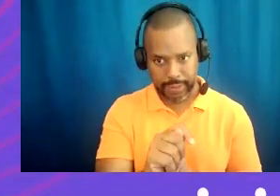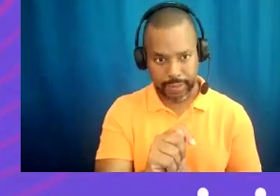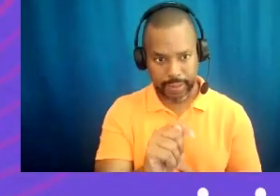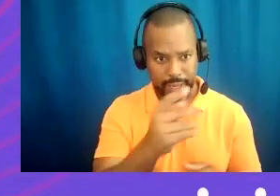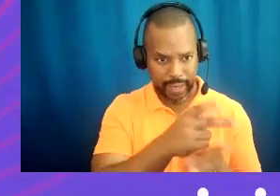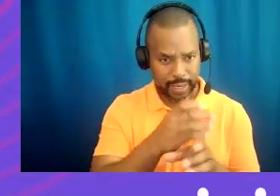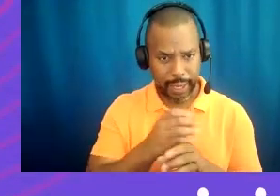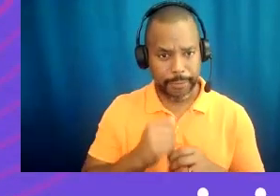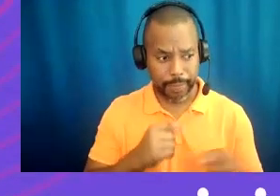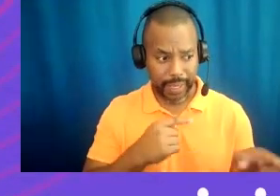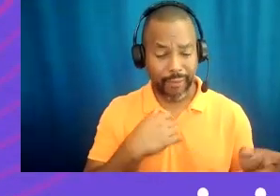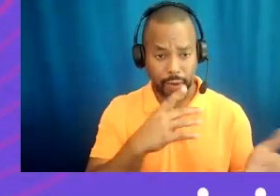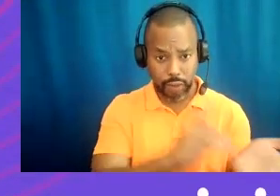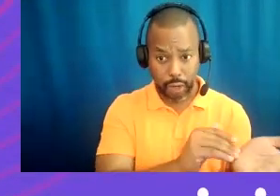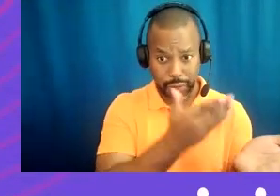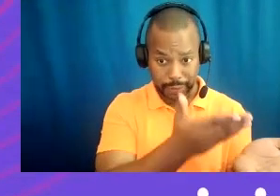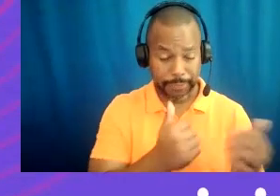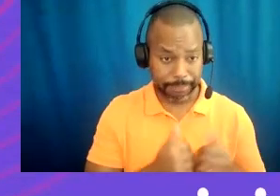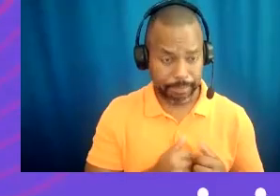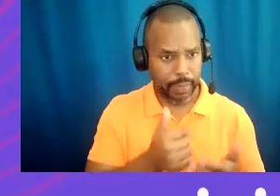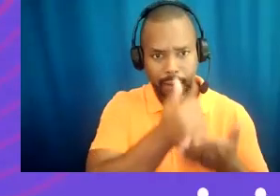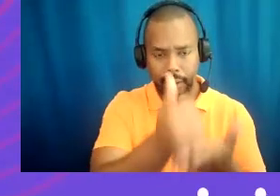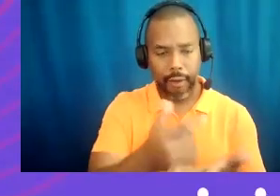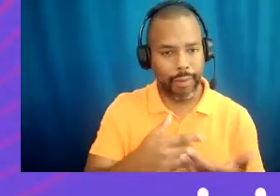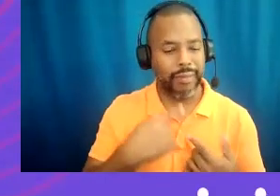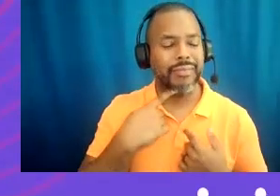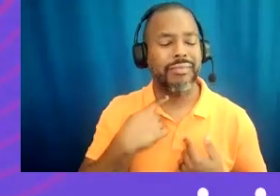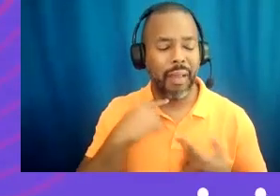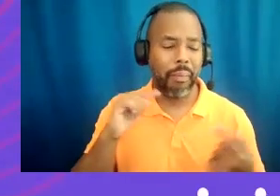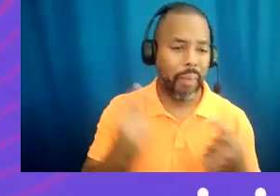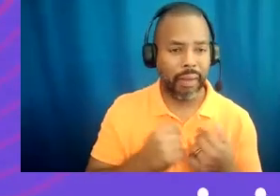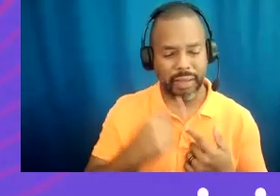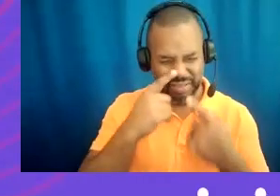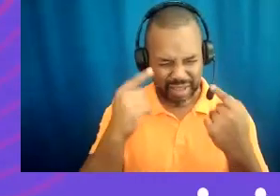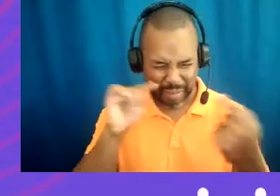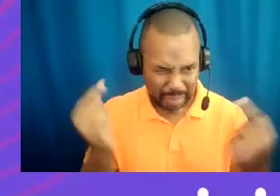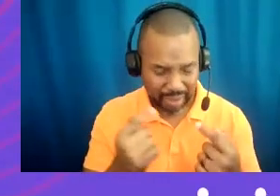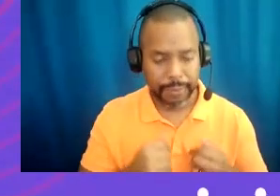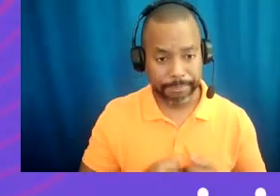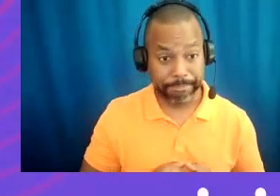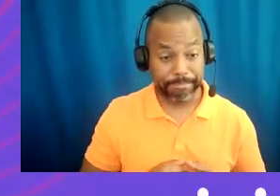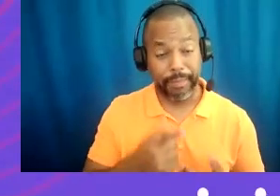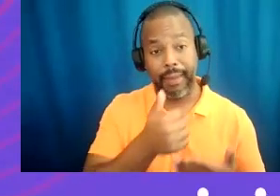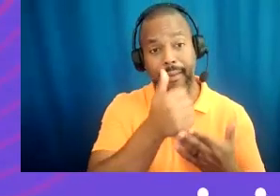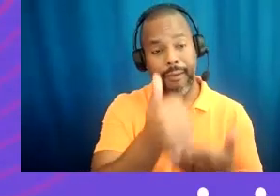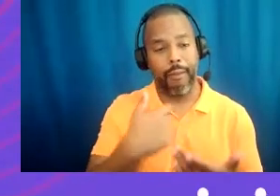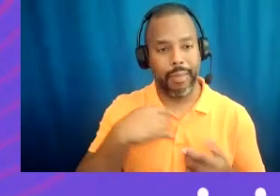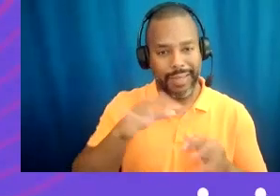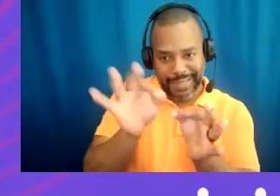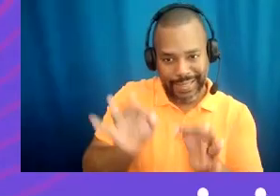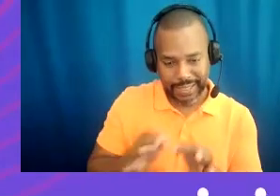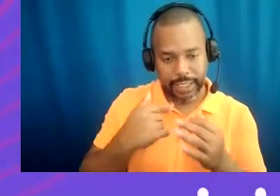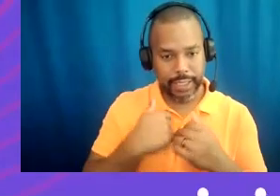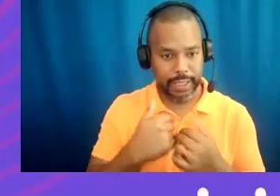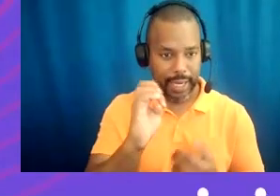doctors who treat you. They can also help with anything like sore throat, your sinus pain. They help with stitches, x-rays,